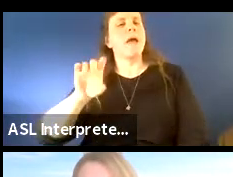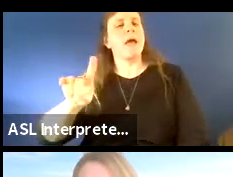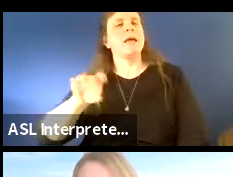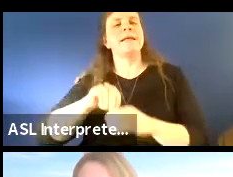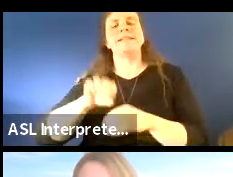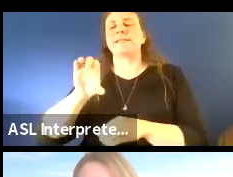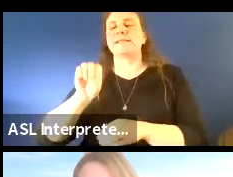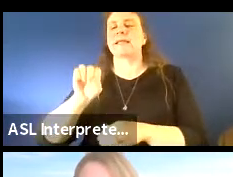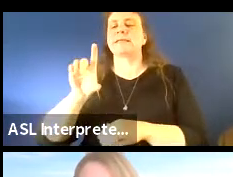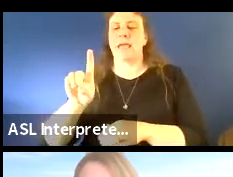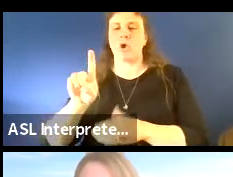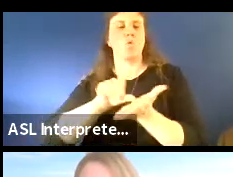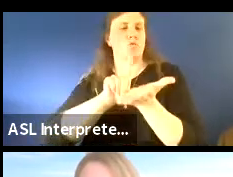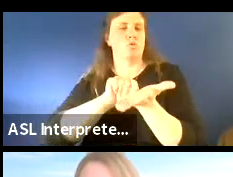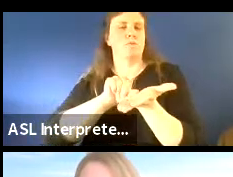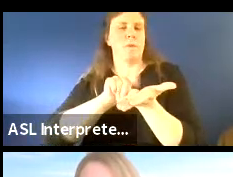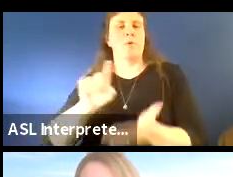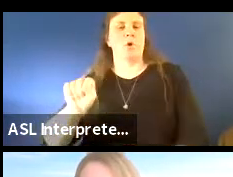Tribune.